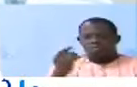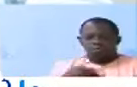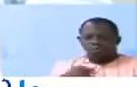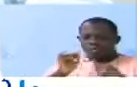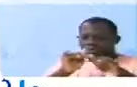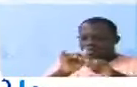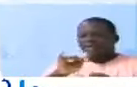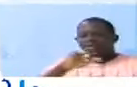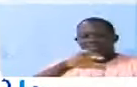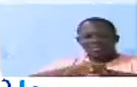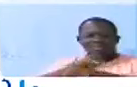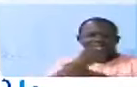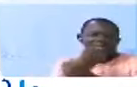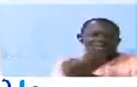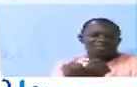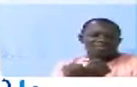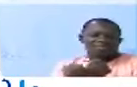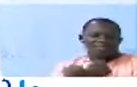Were